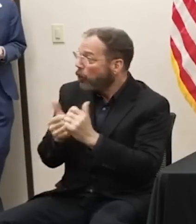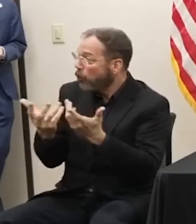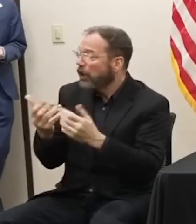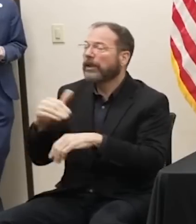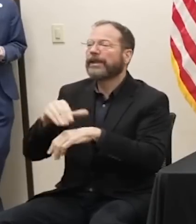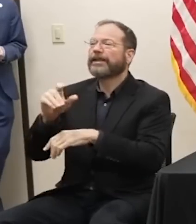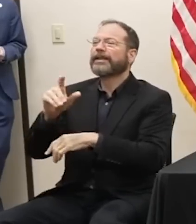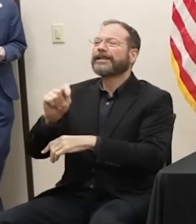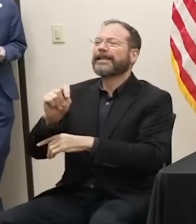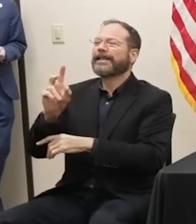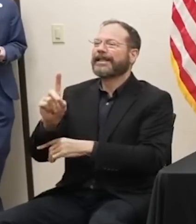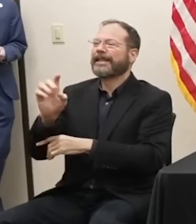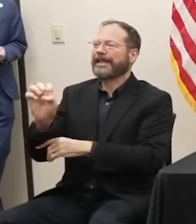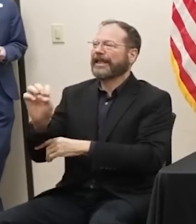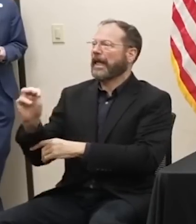at